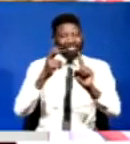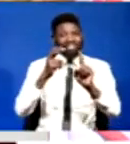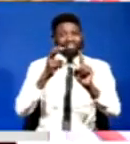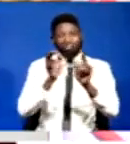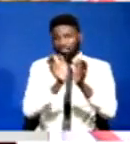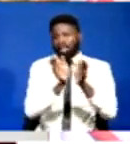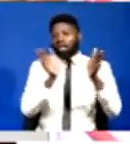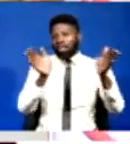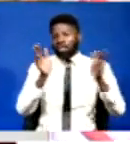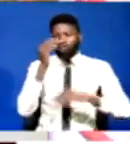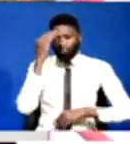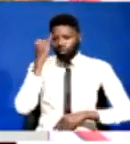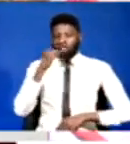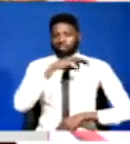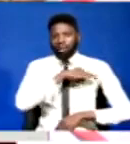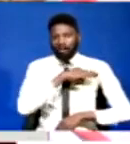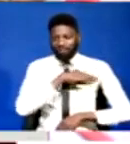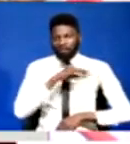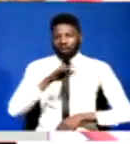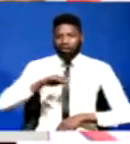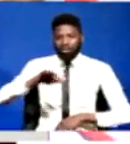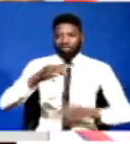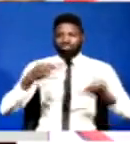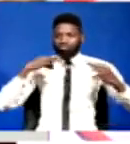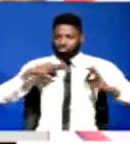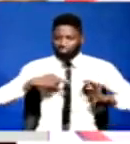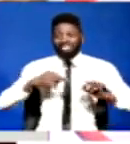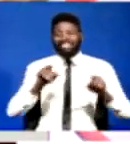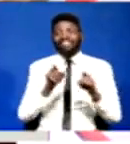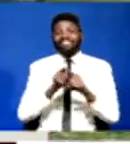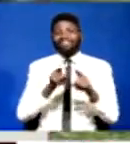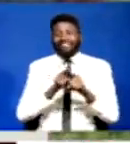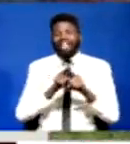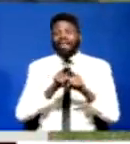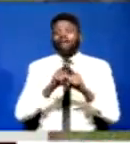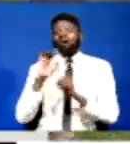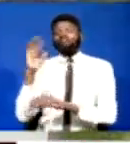in terms of income and also wildlife, who largely depend on that water.